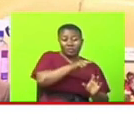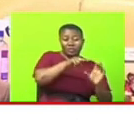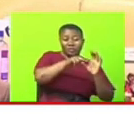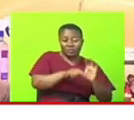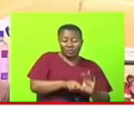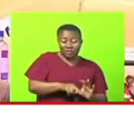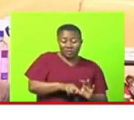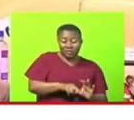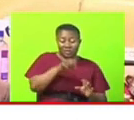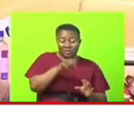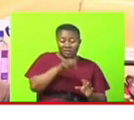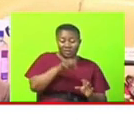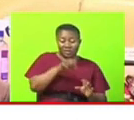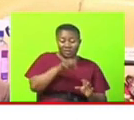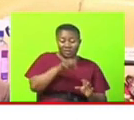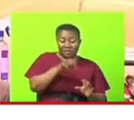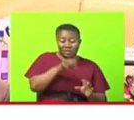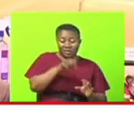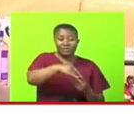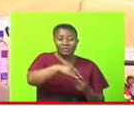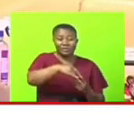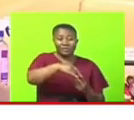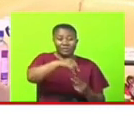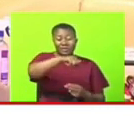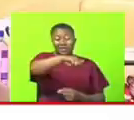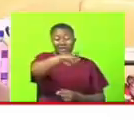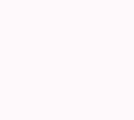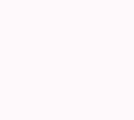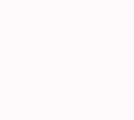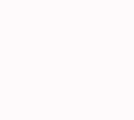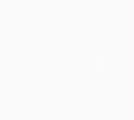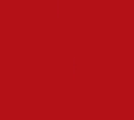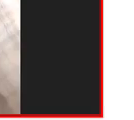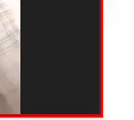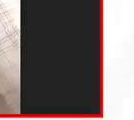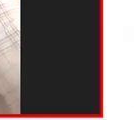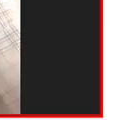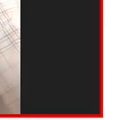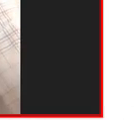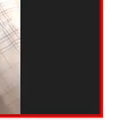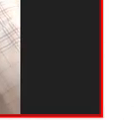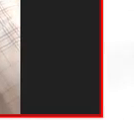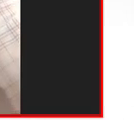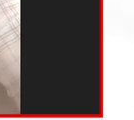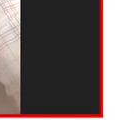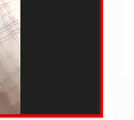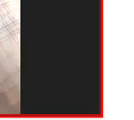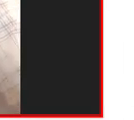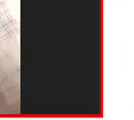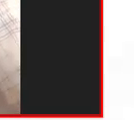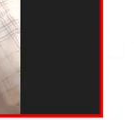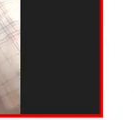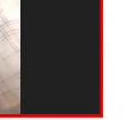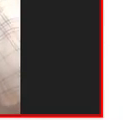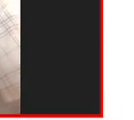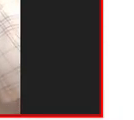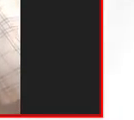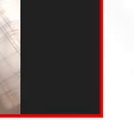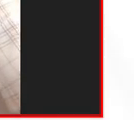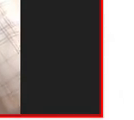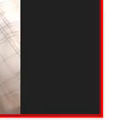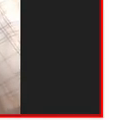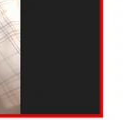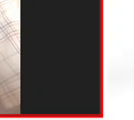will ask, what is the point? Okay. Well, but if it's likely to happen again, then the Supreme Court will interpret it.